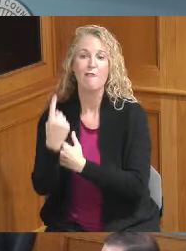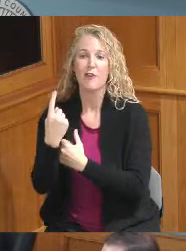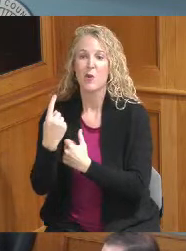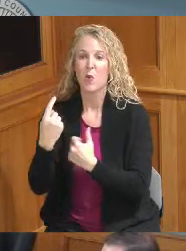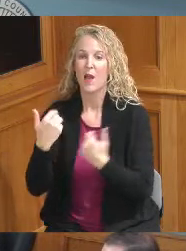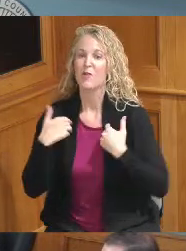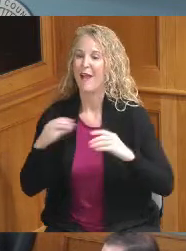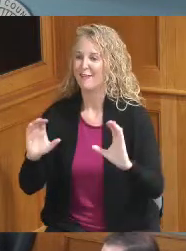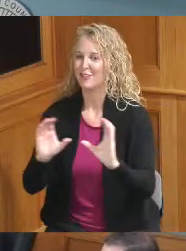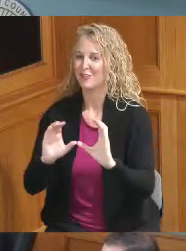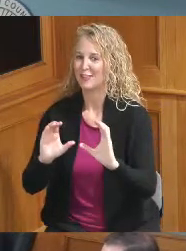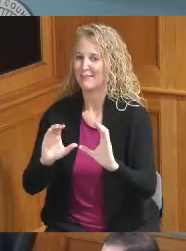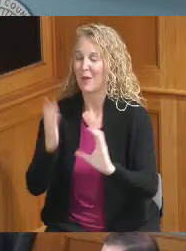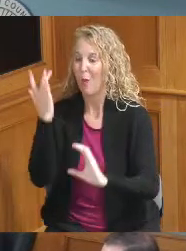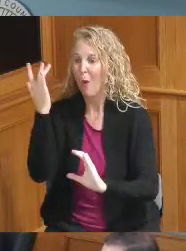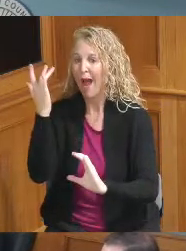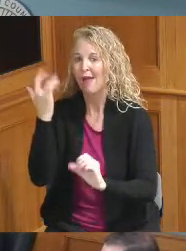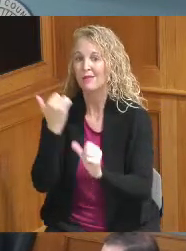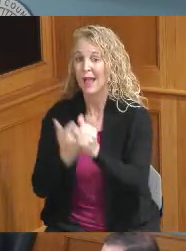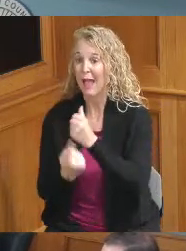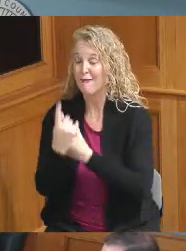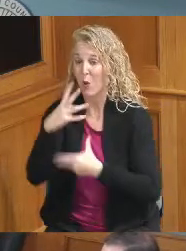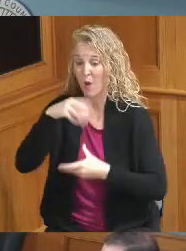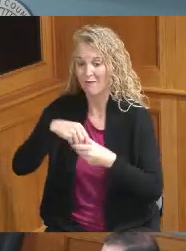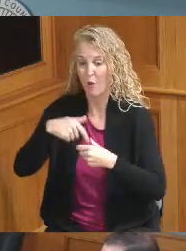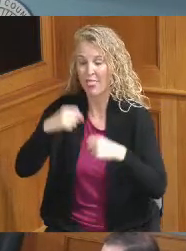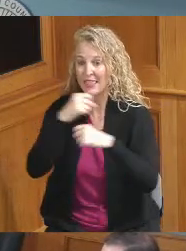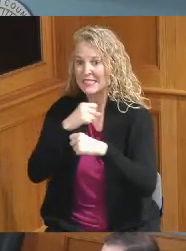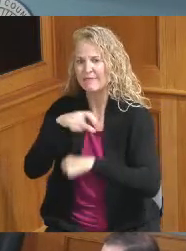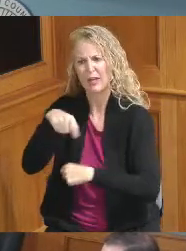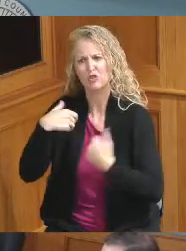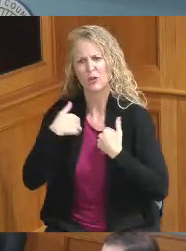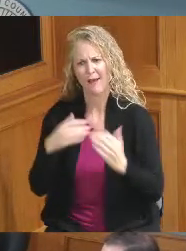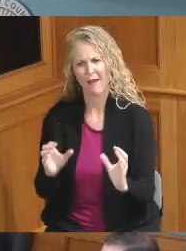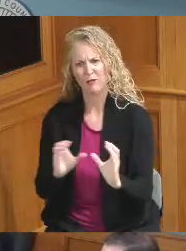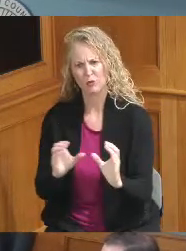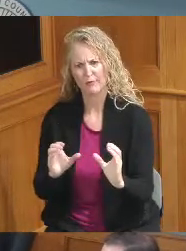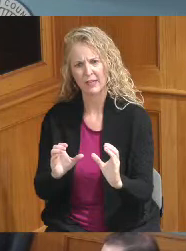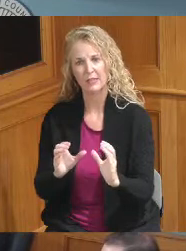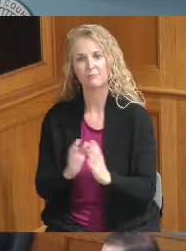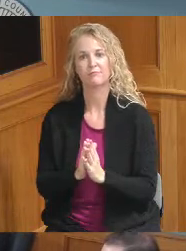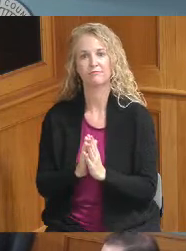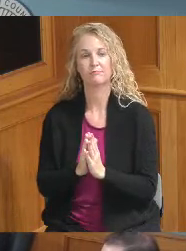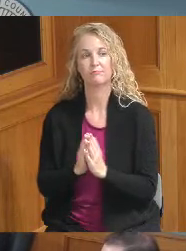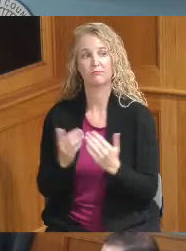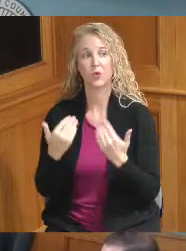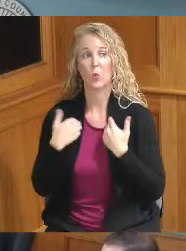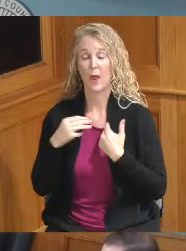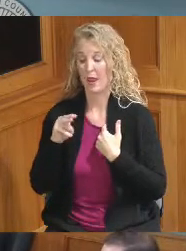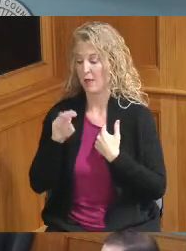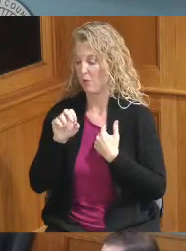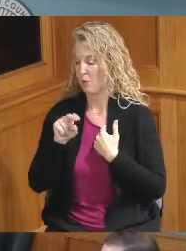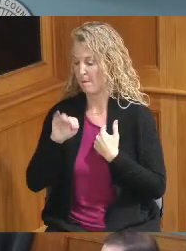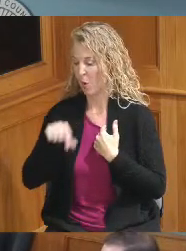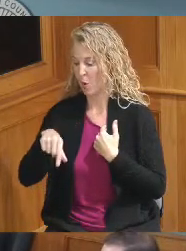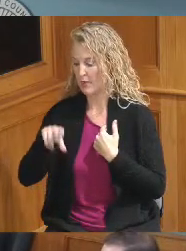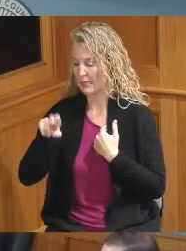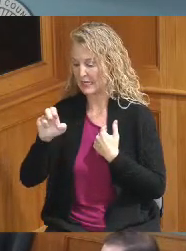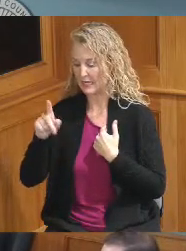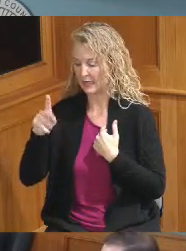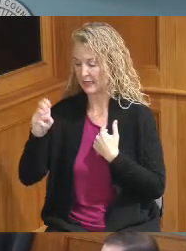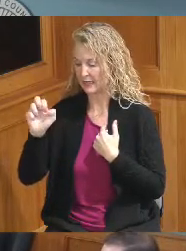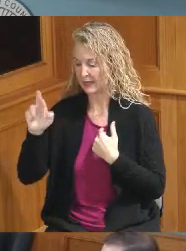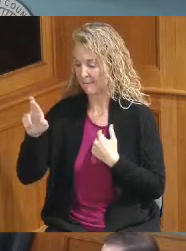a certificate because everyone who's in this fight deserves a certificate. We have Monique Kemper, who